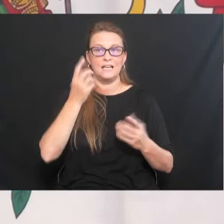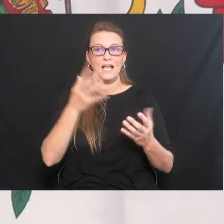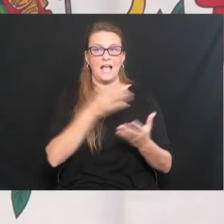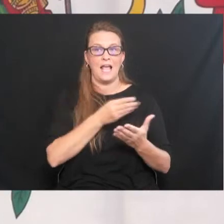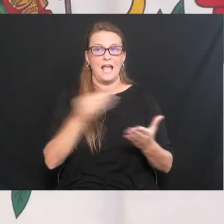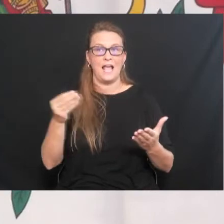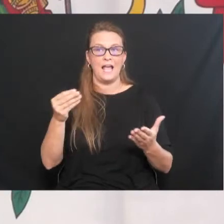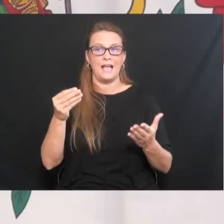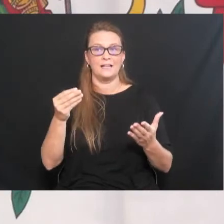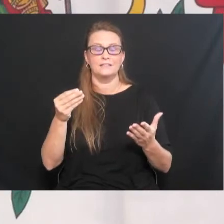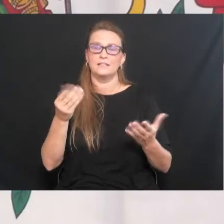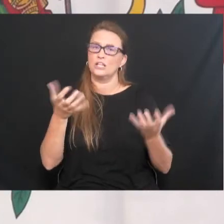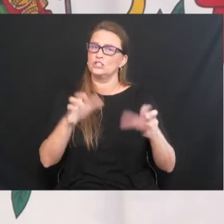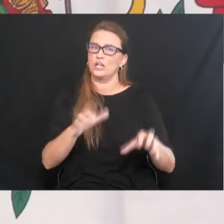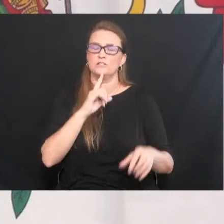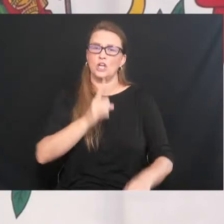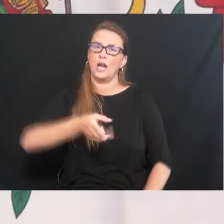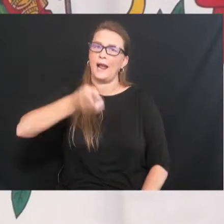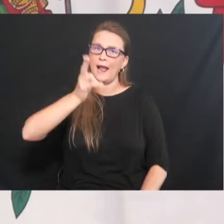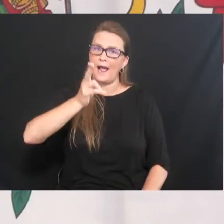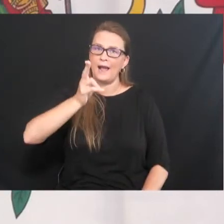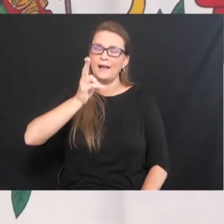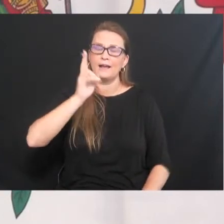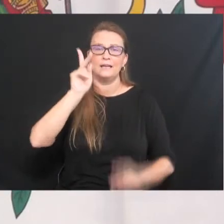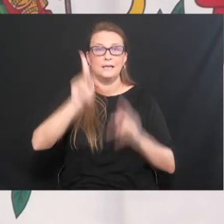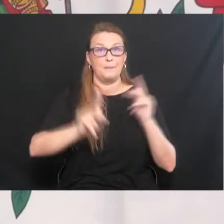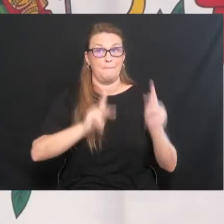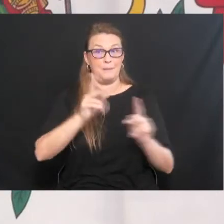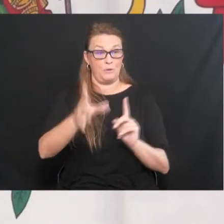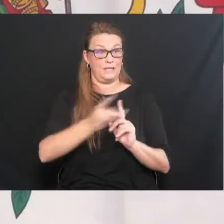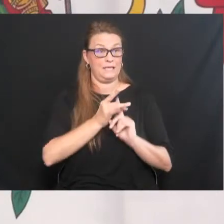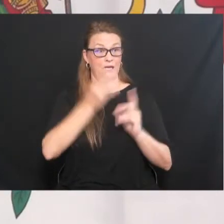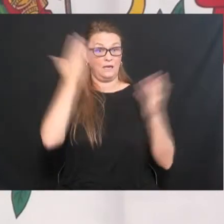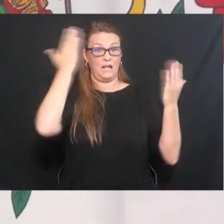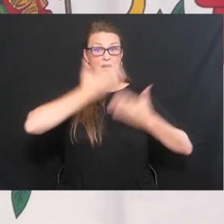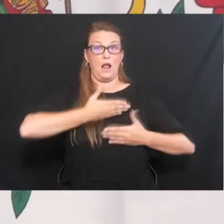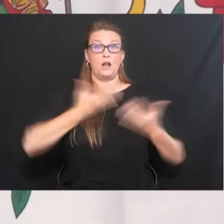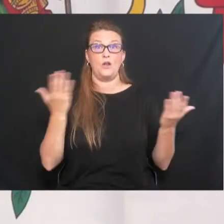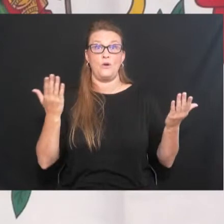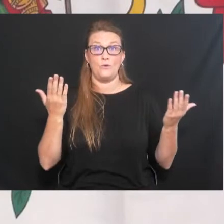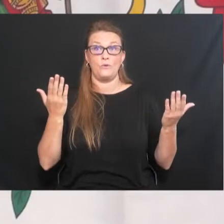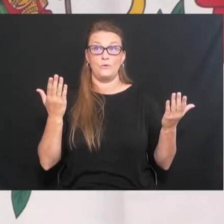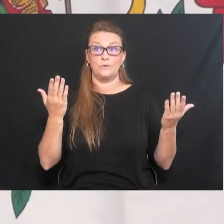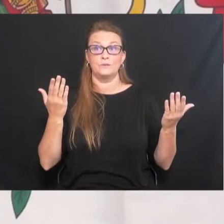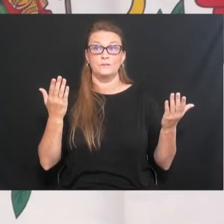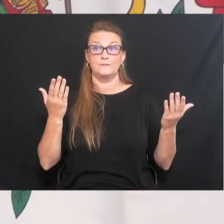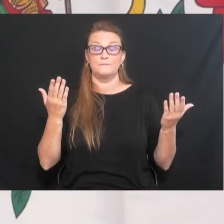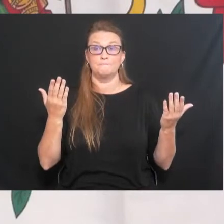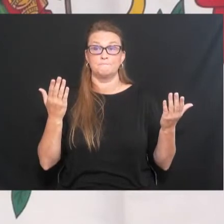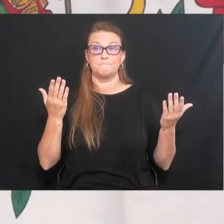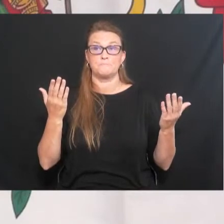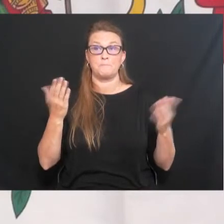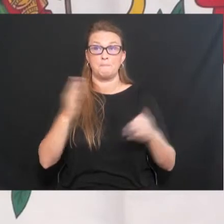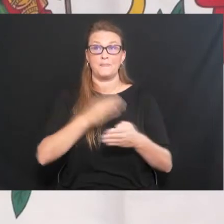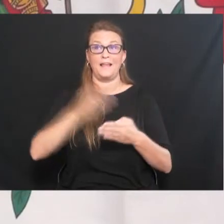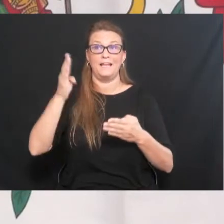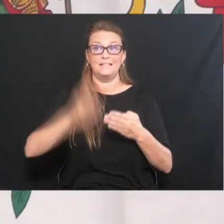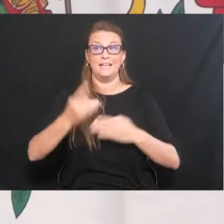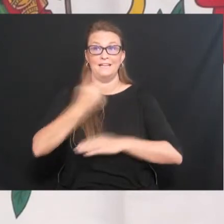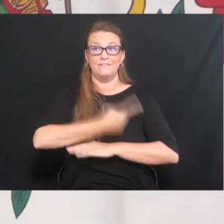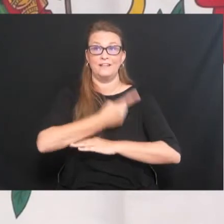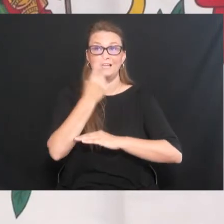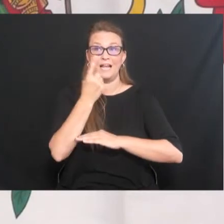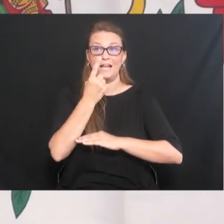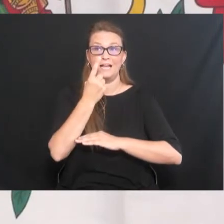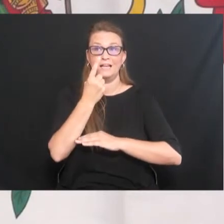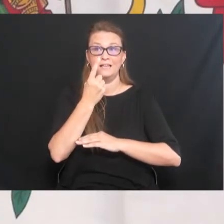chances are very high that they could even get this and not even know they've gotten it. You know, and at the end of the day,